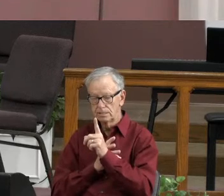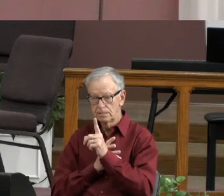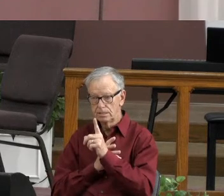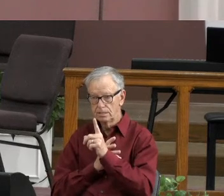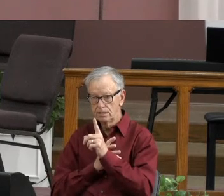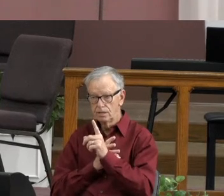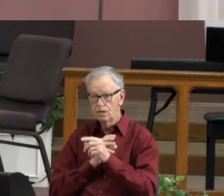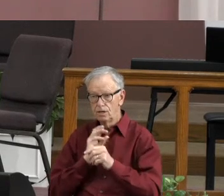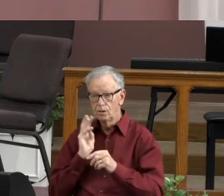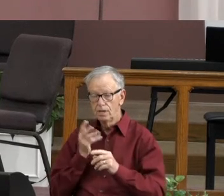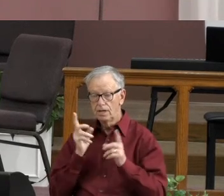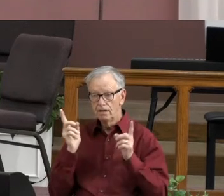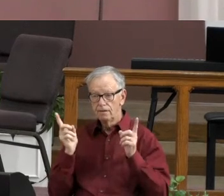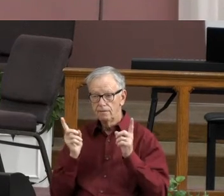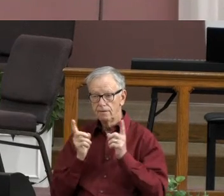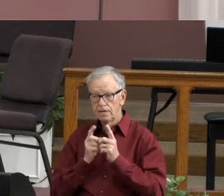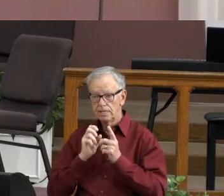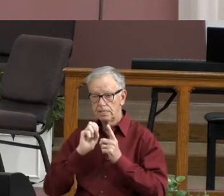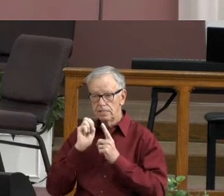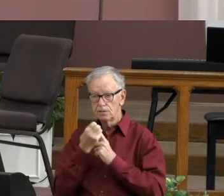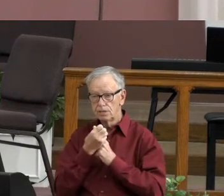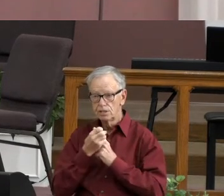We have faced some situations where